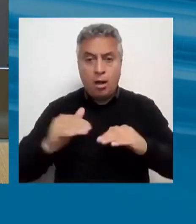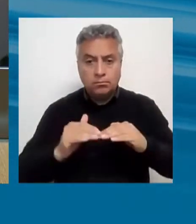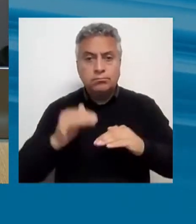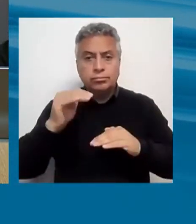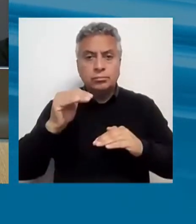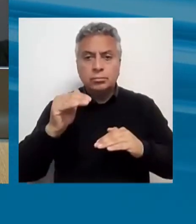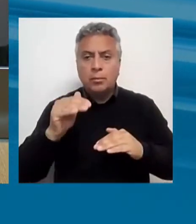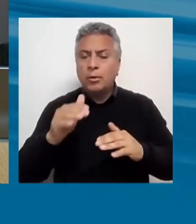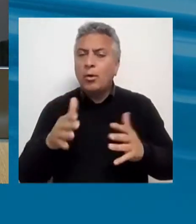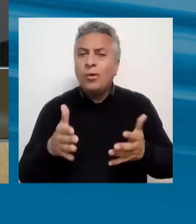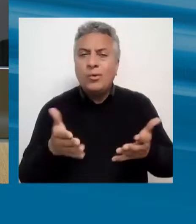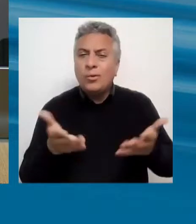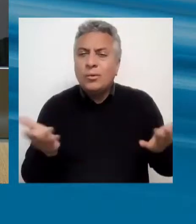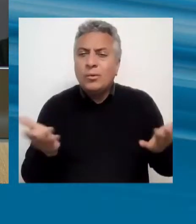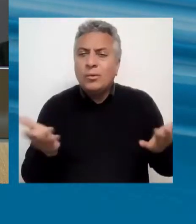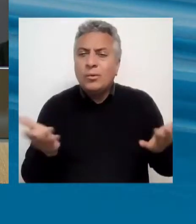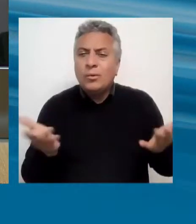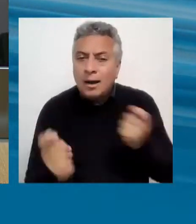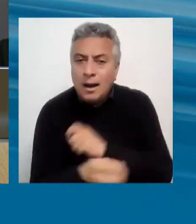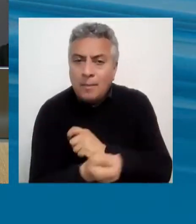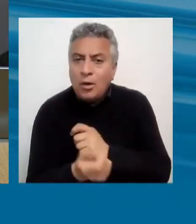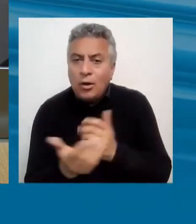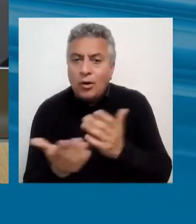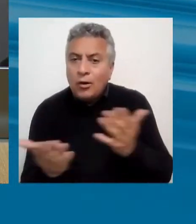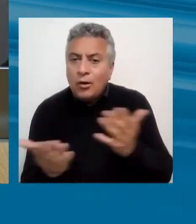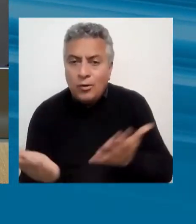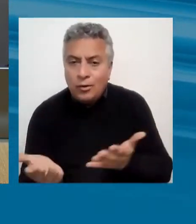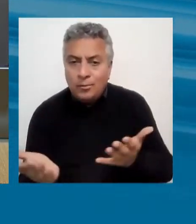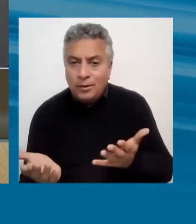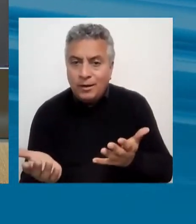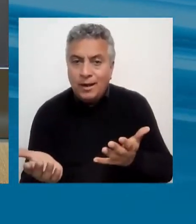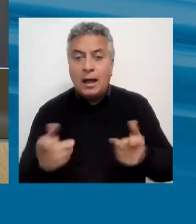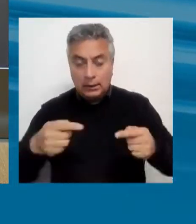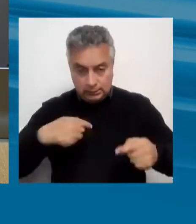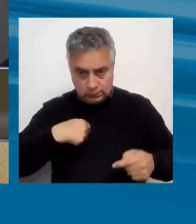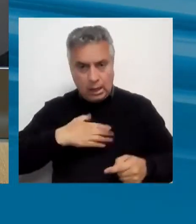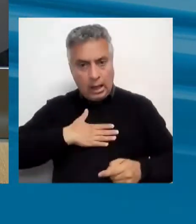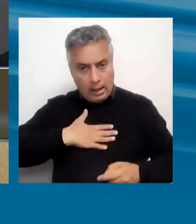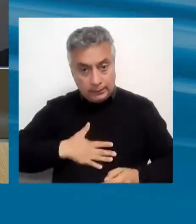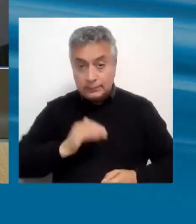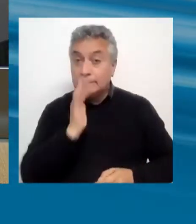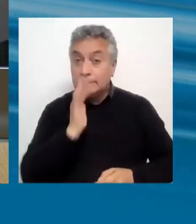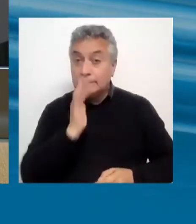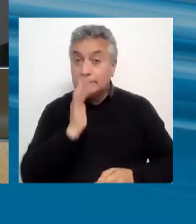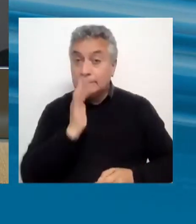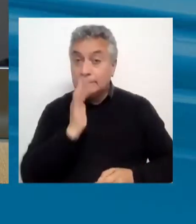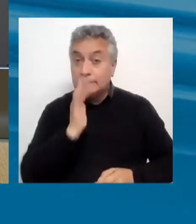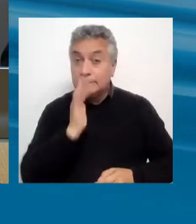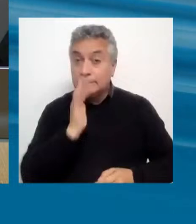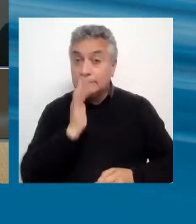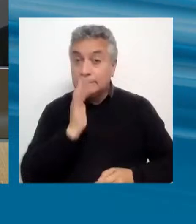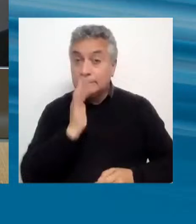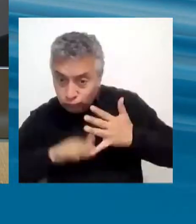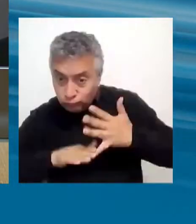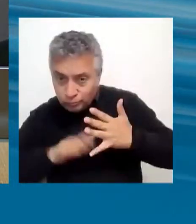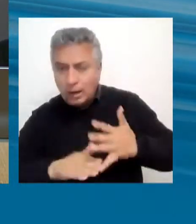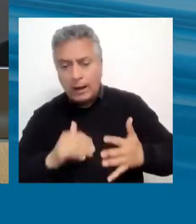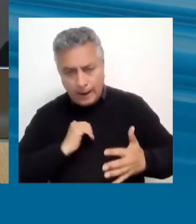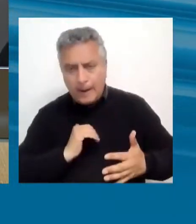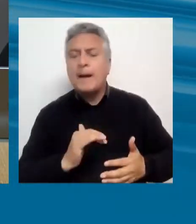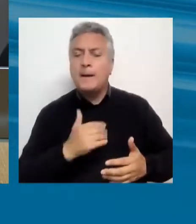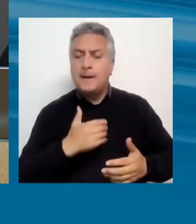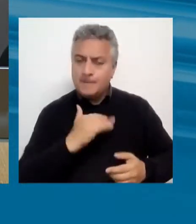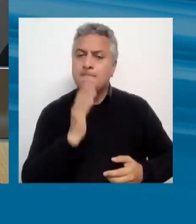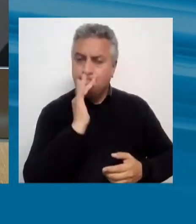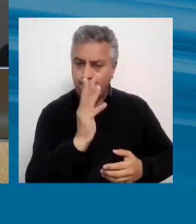my presentation, I do intend to share with you some of these larger macro issues that I think we need to be concerned about as well. As it